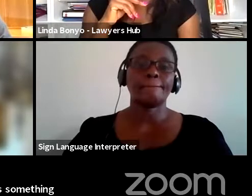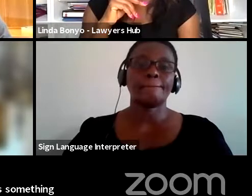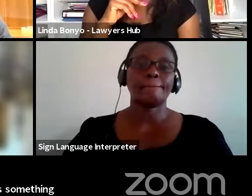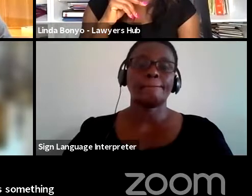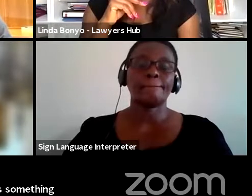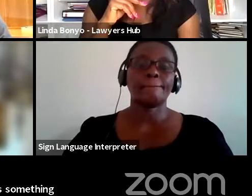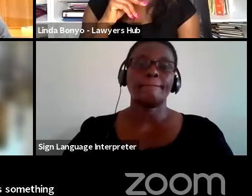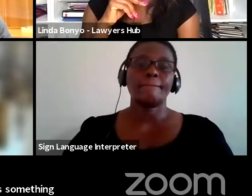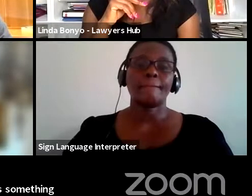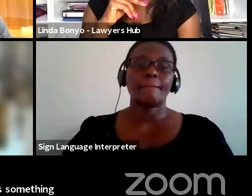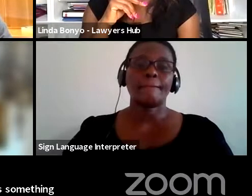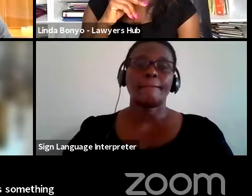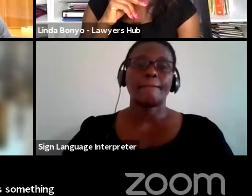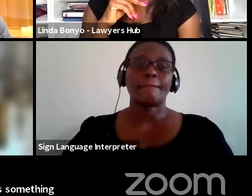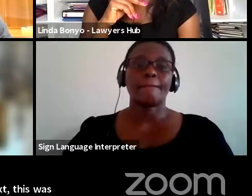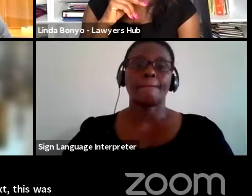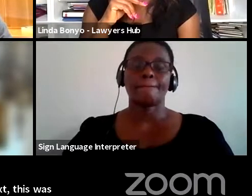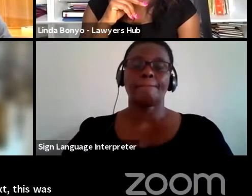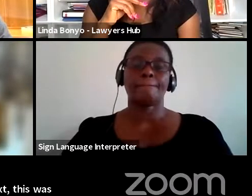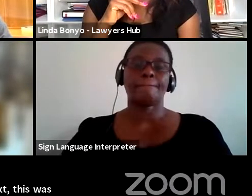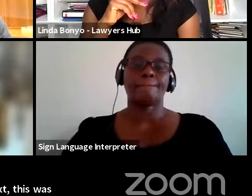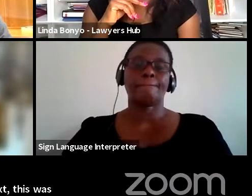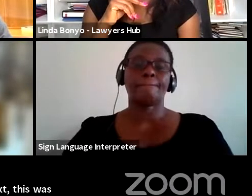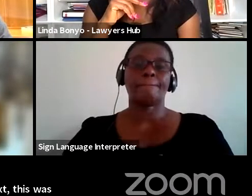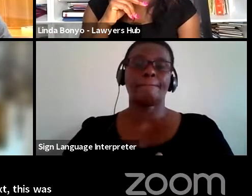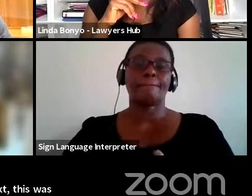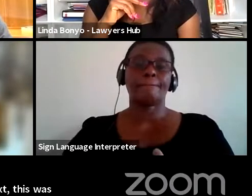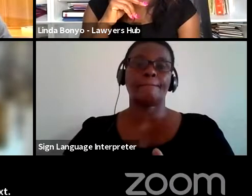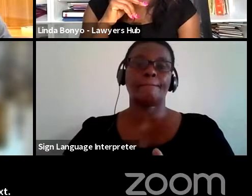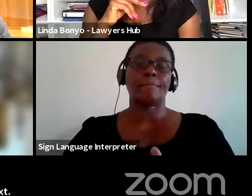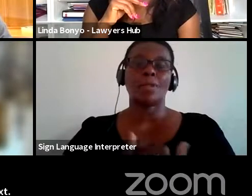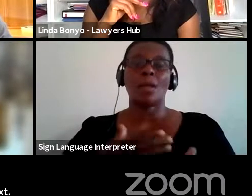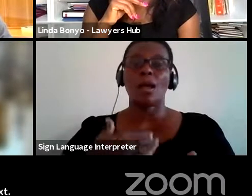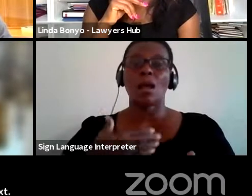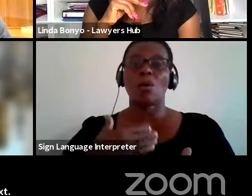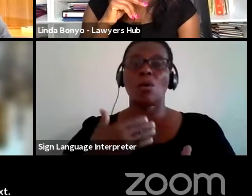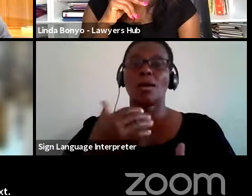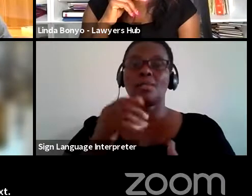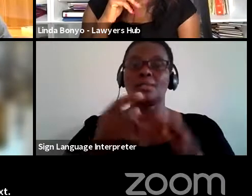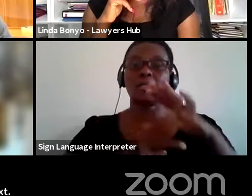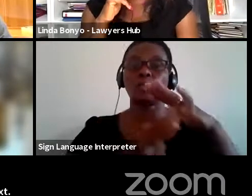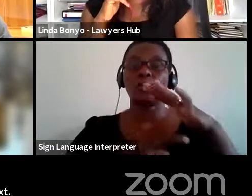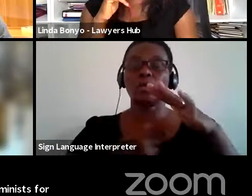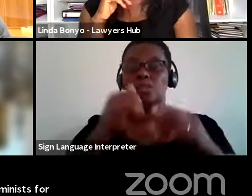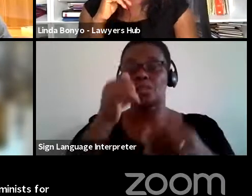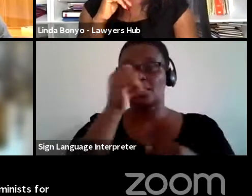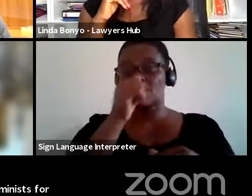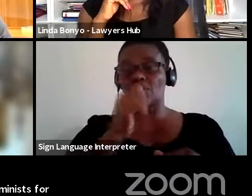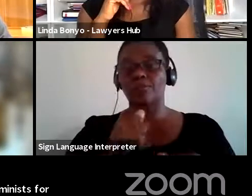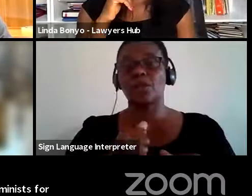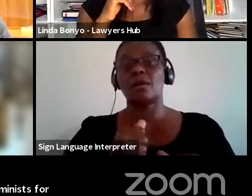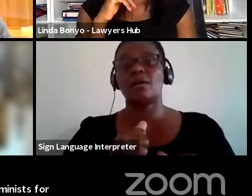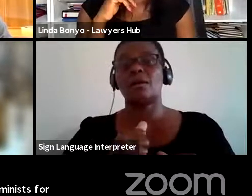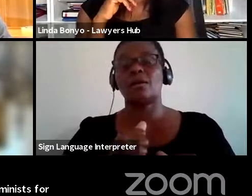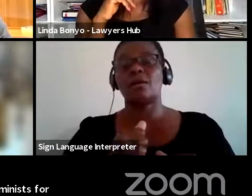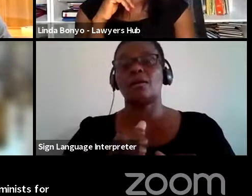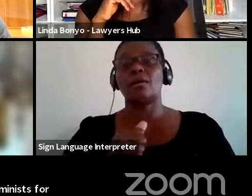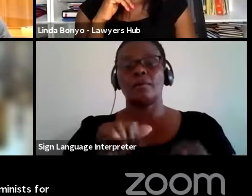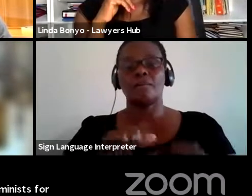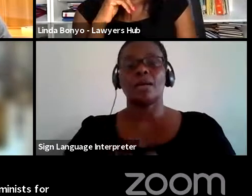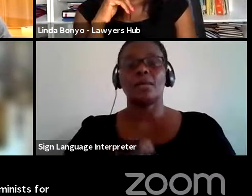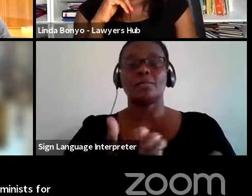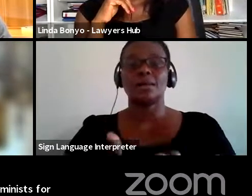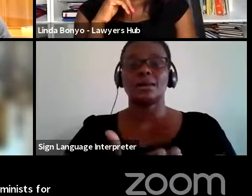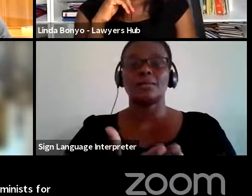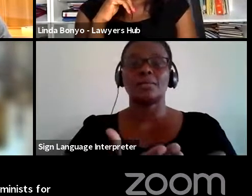was raised in the South African context last year, with calls from activists and feminists for intermediaries and social media companies